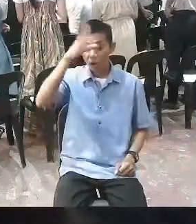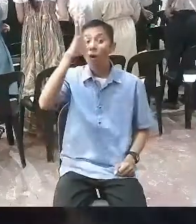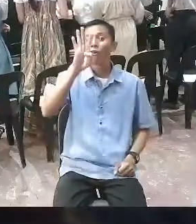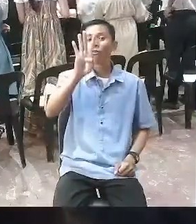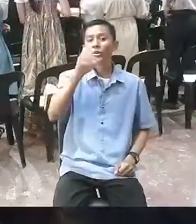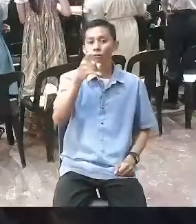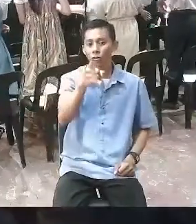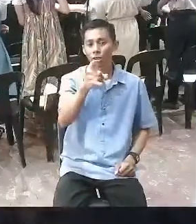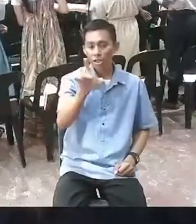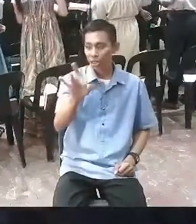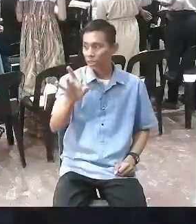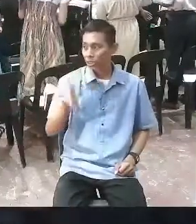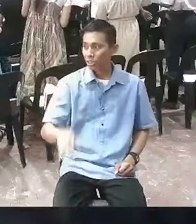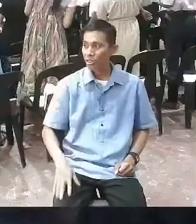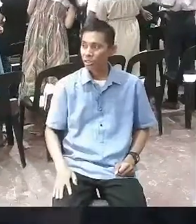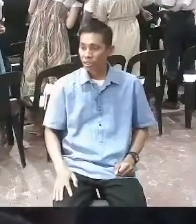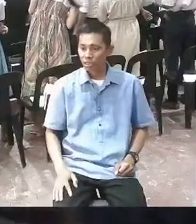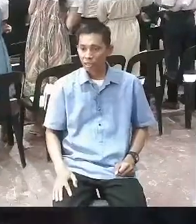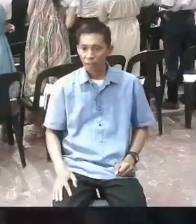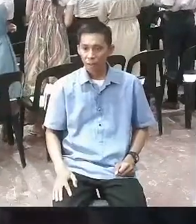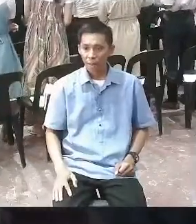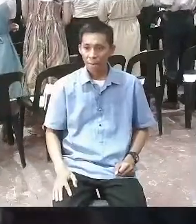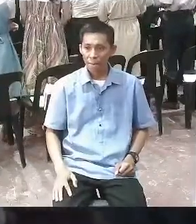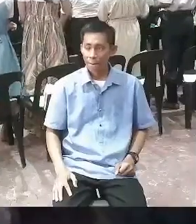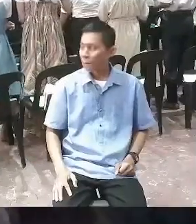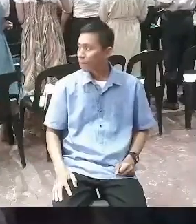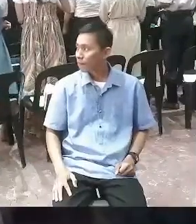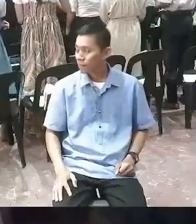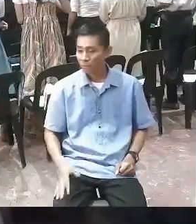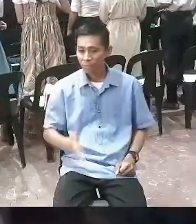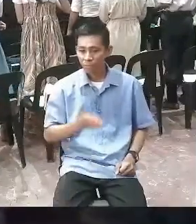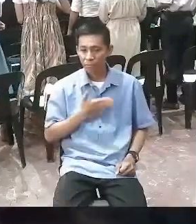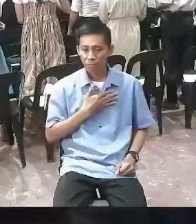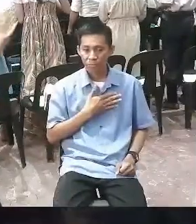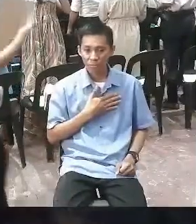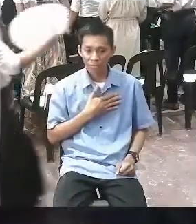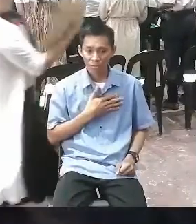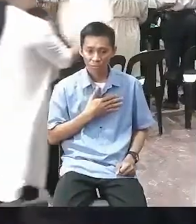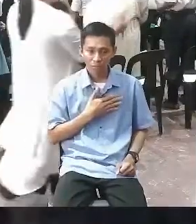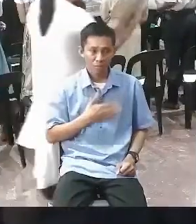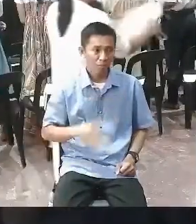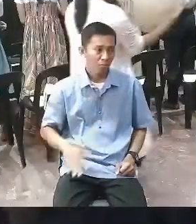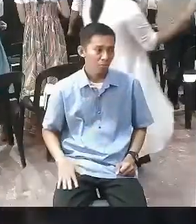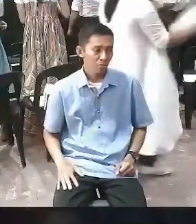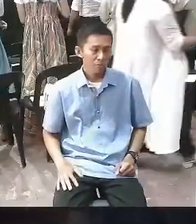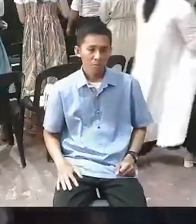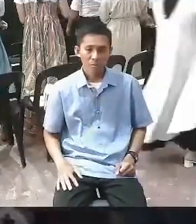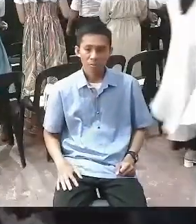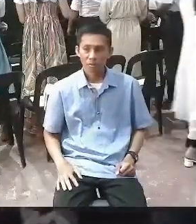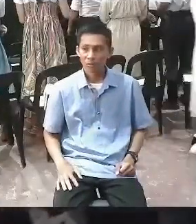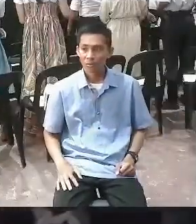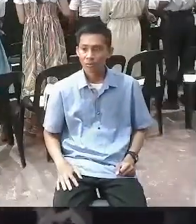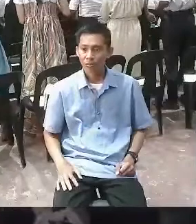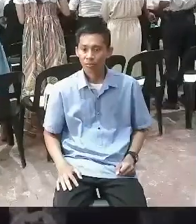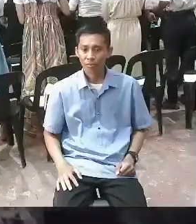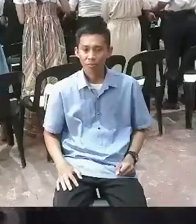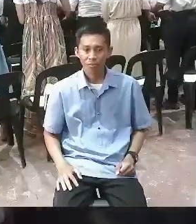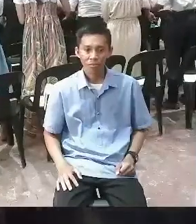opinion, okay, my opinion is the most important verse in the